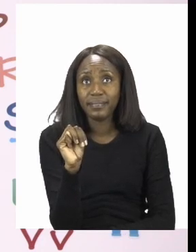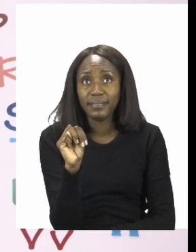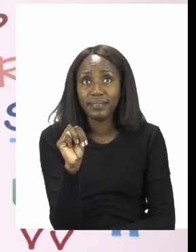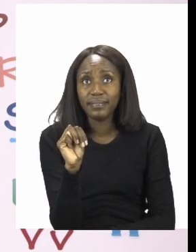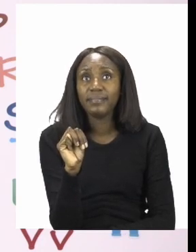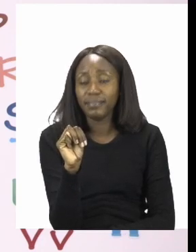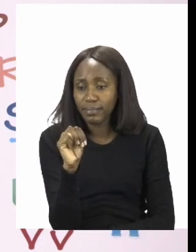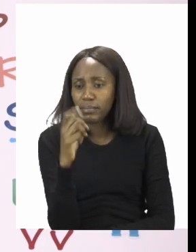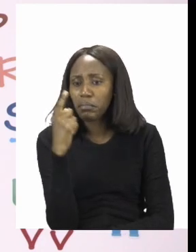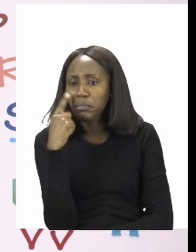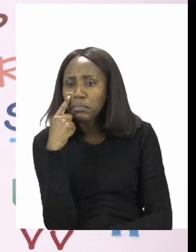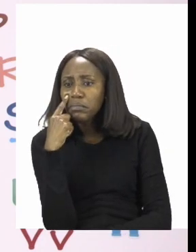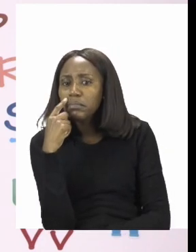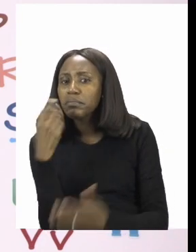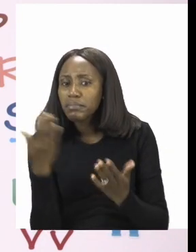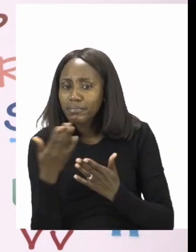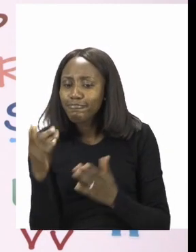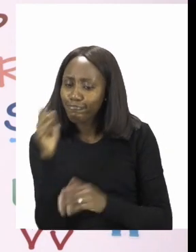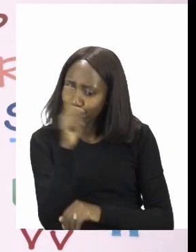it and circle it.